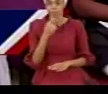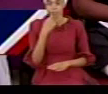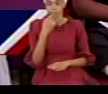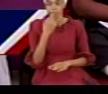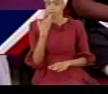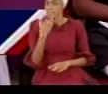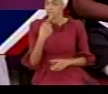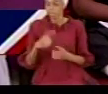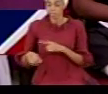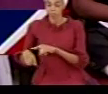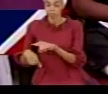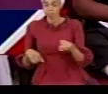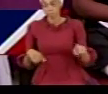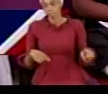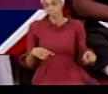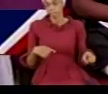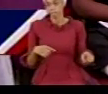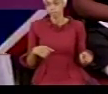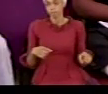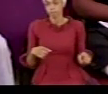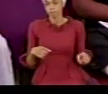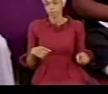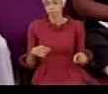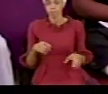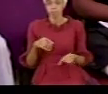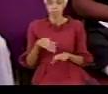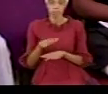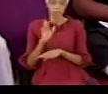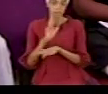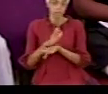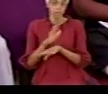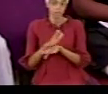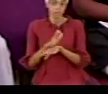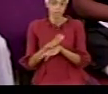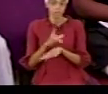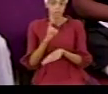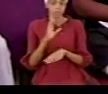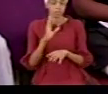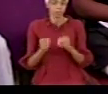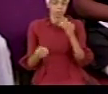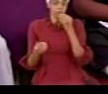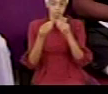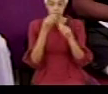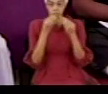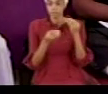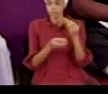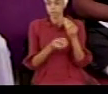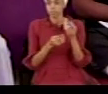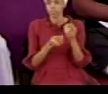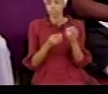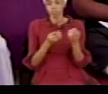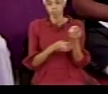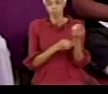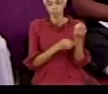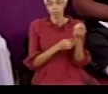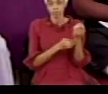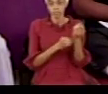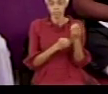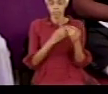Speak unto them, saying, At evening ye shall eat flesh, and in the morning ye shall be filled with